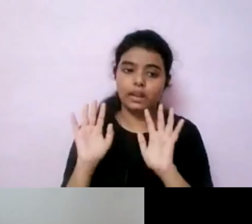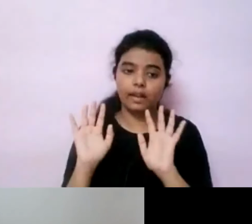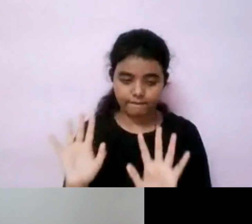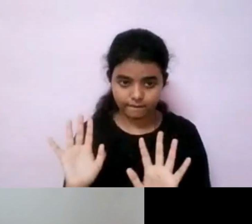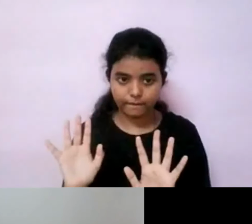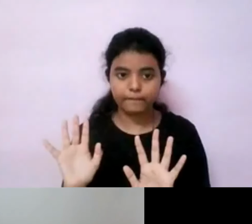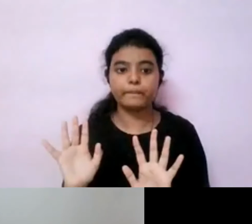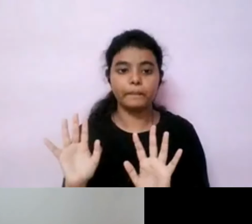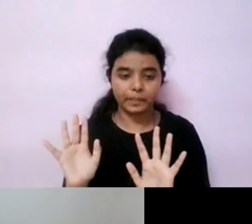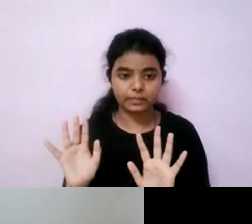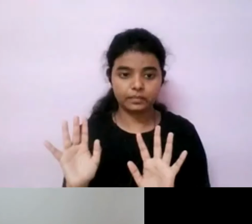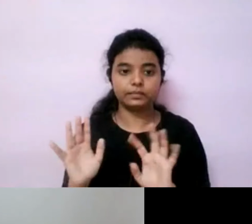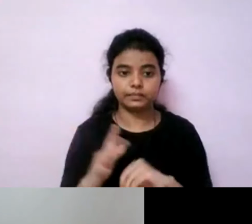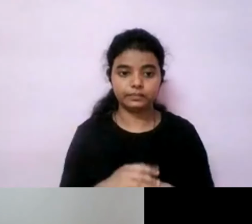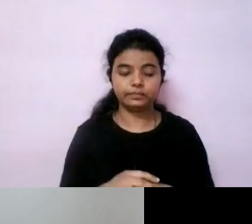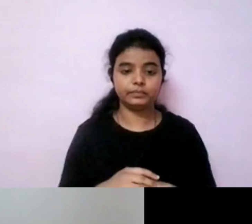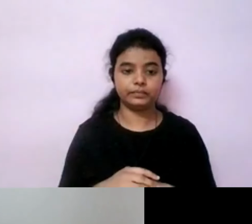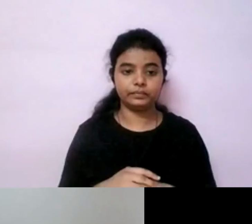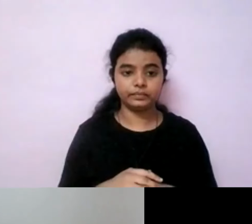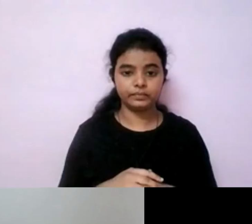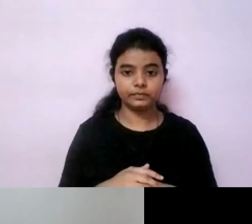including,